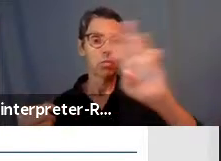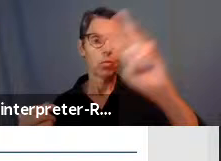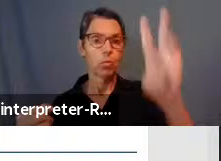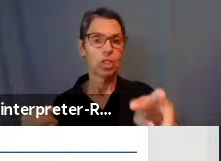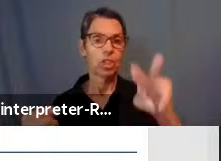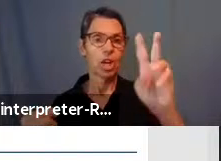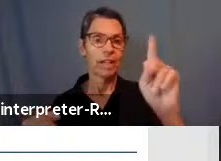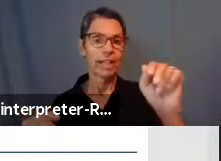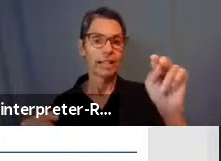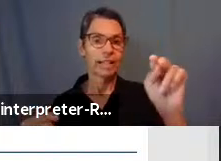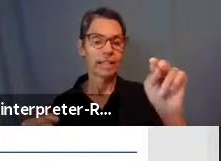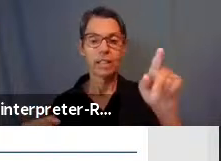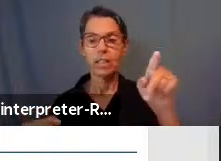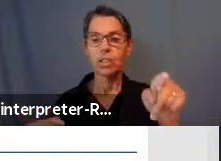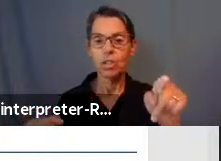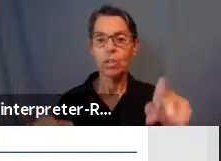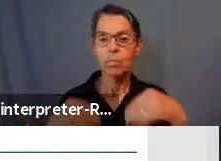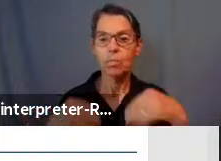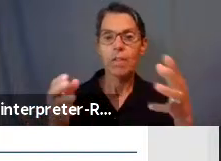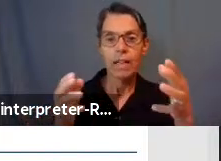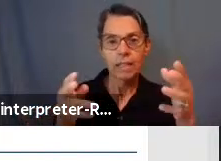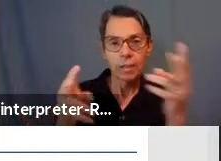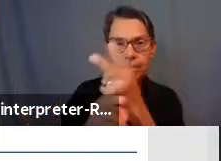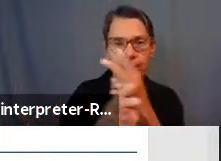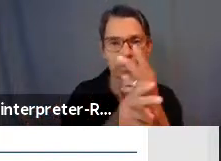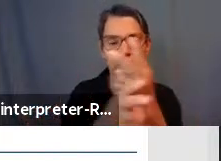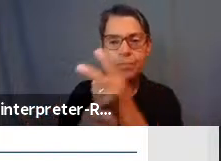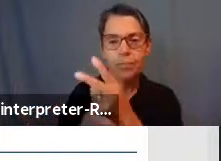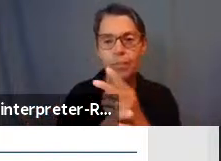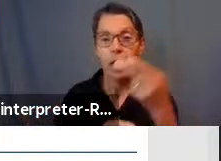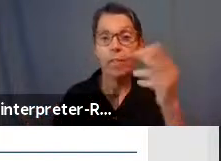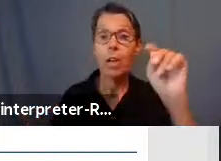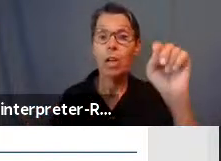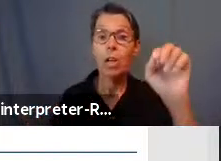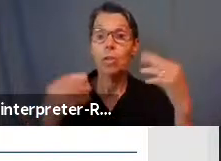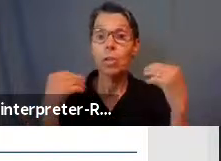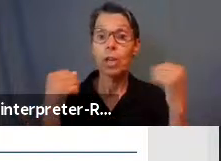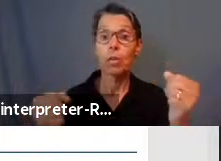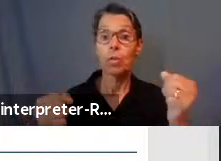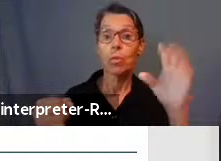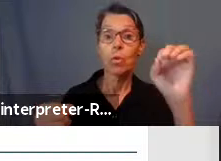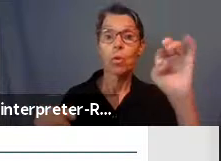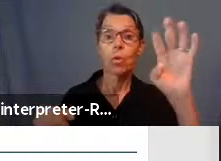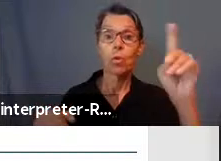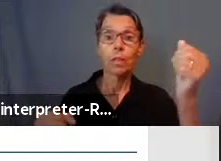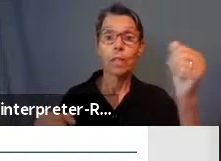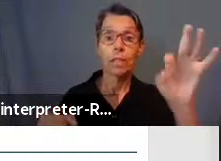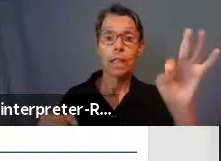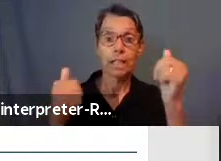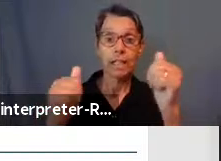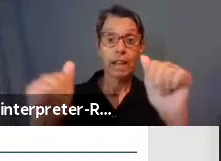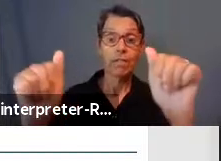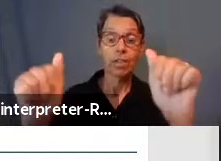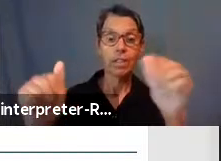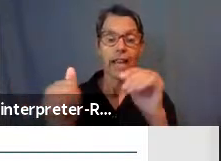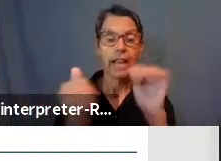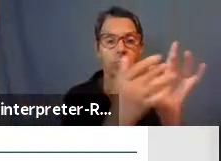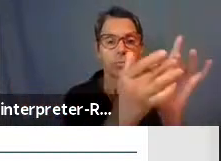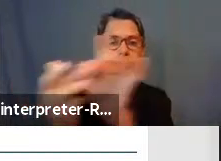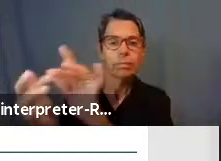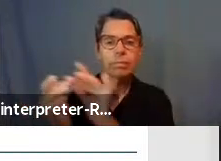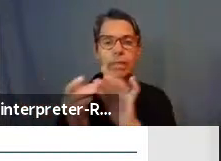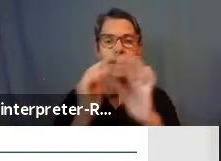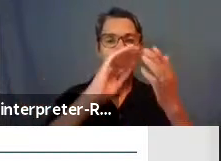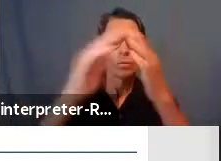strategic oversight of Hunter Health's COVID-19 efforts and community outreach and engagement strategies for key populations, as well